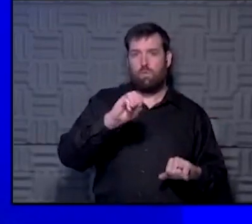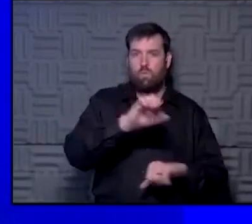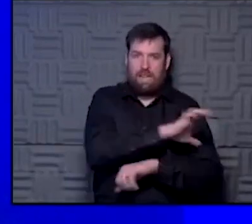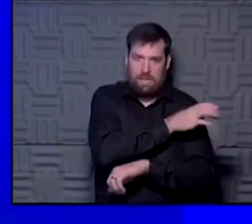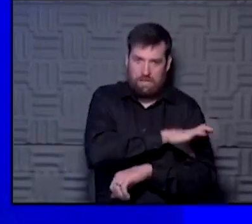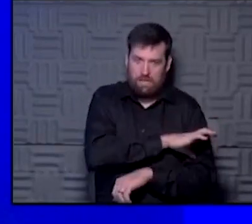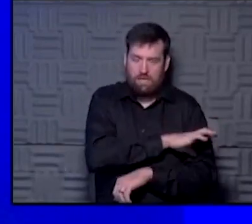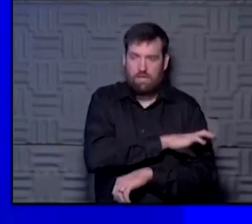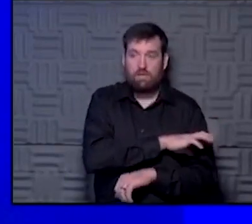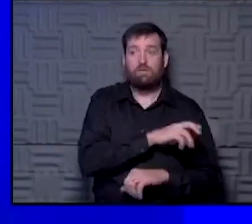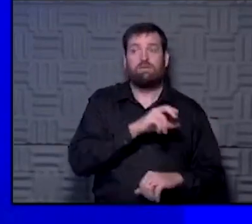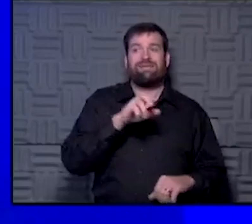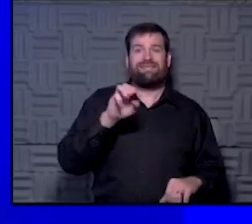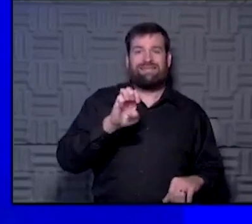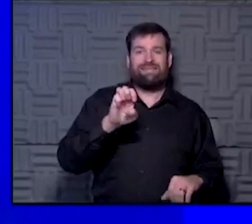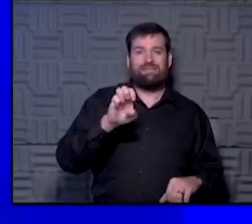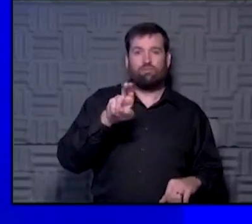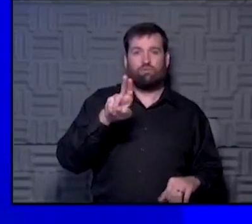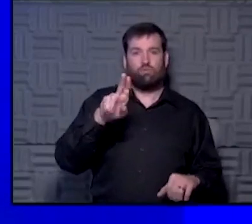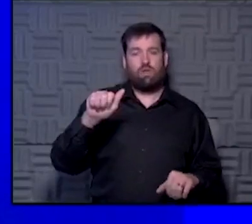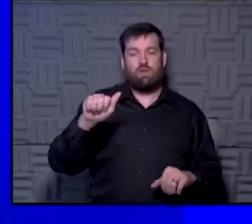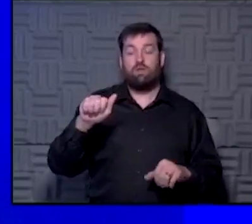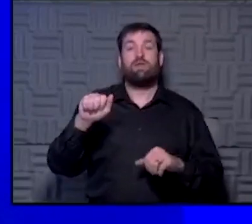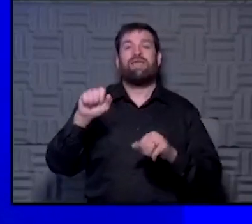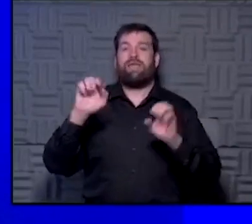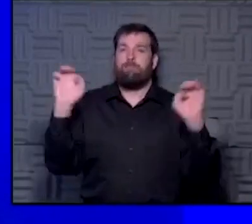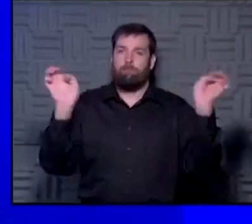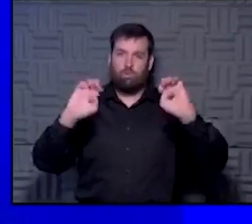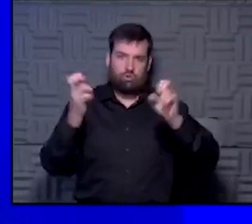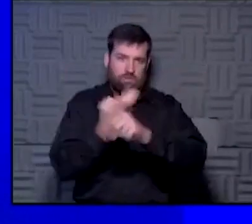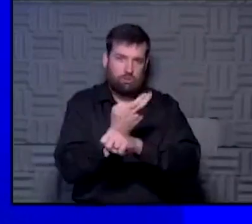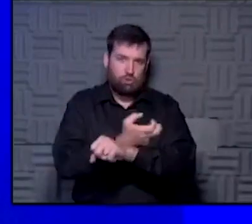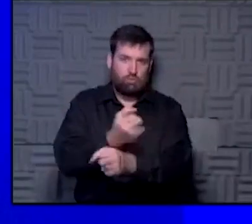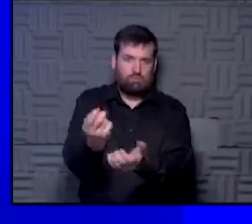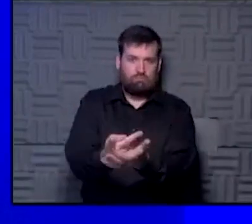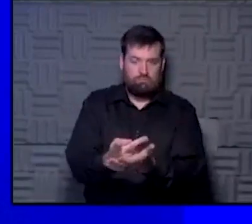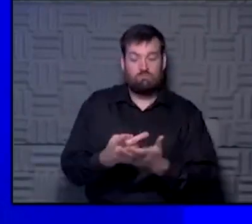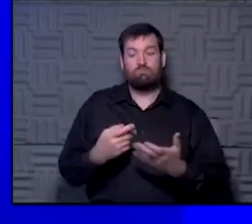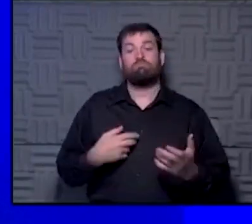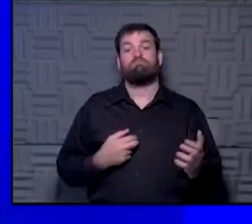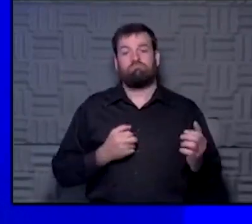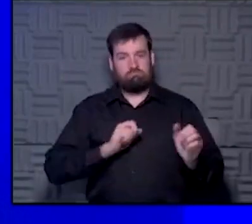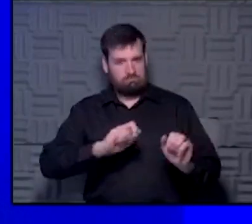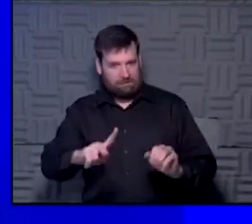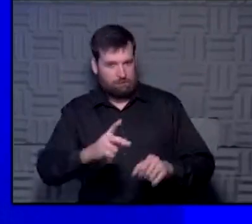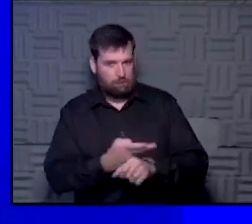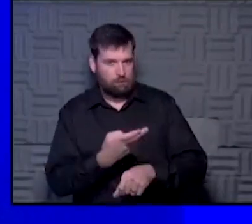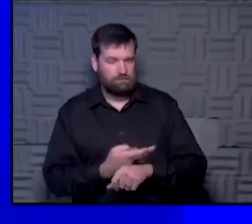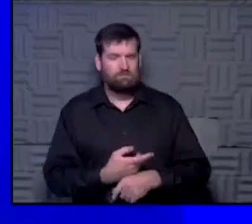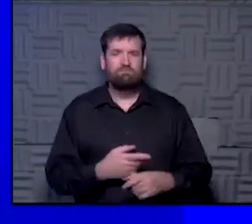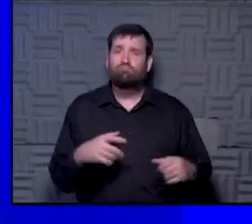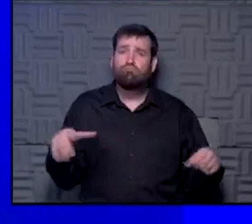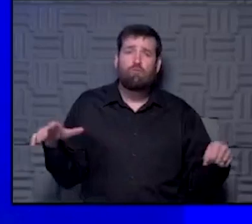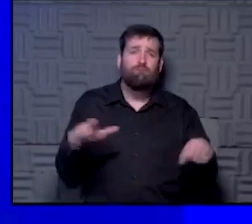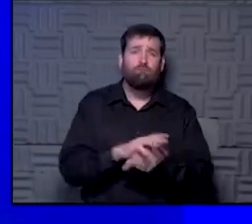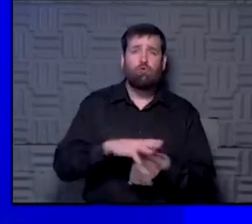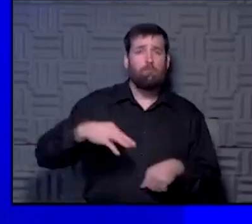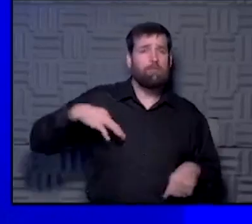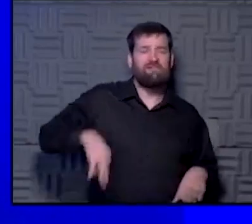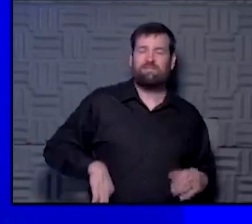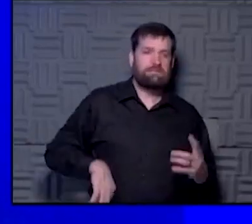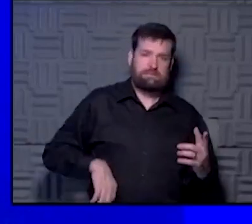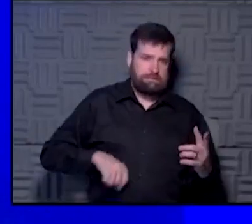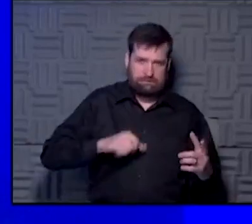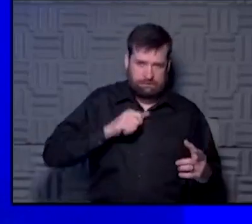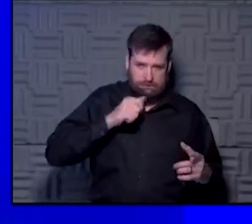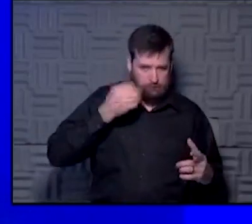It is an EUA, emergency use authorization, by the government now, so we are back to using it. We still don't know the full benefits of using